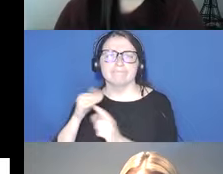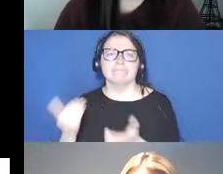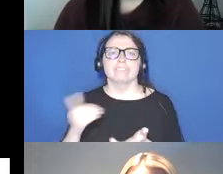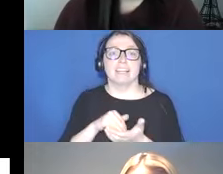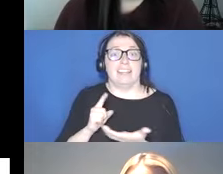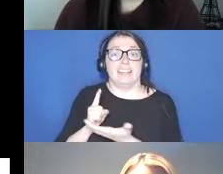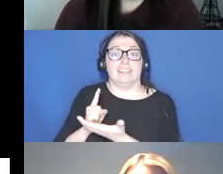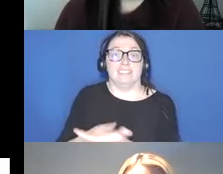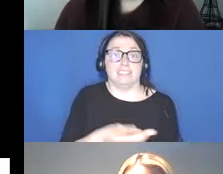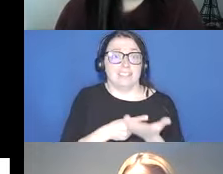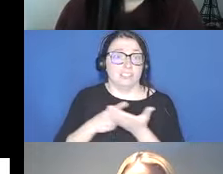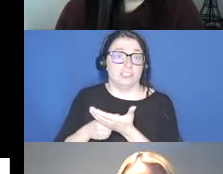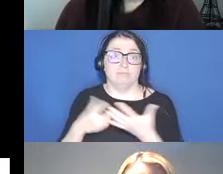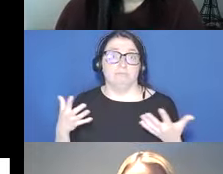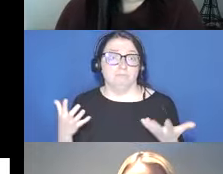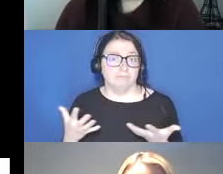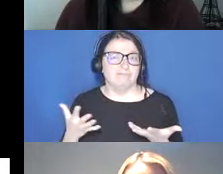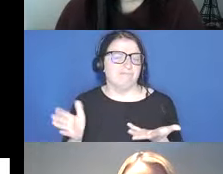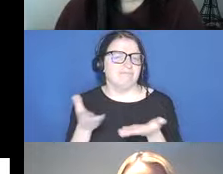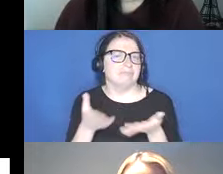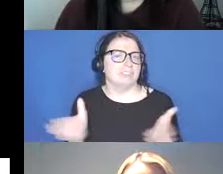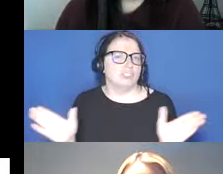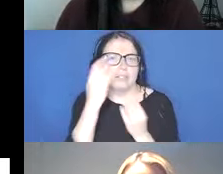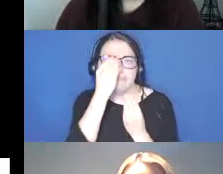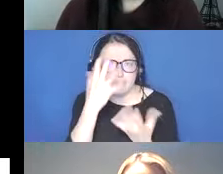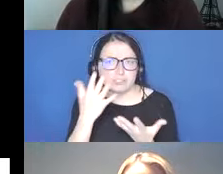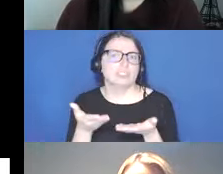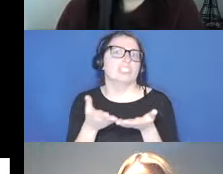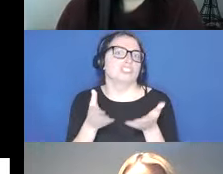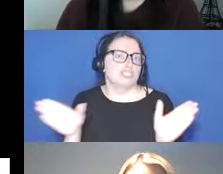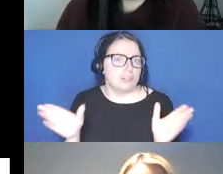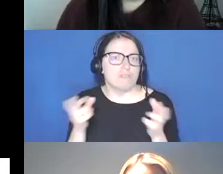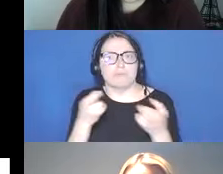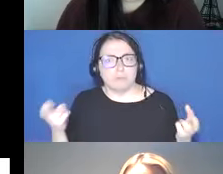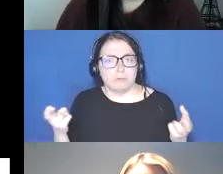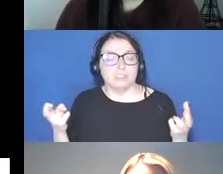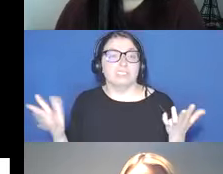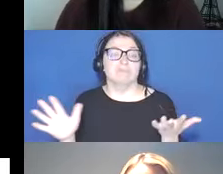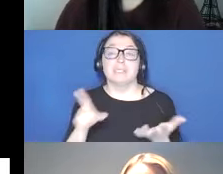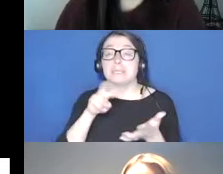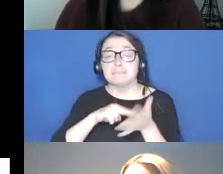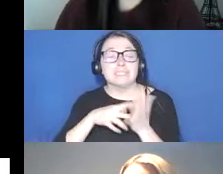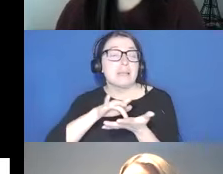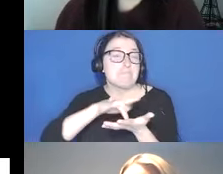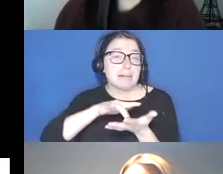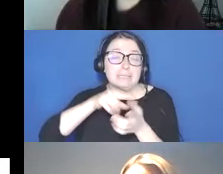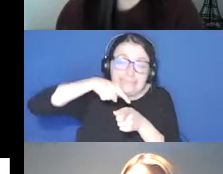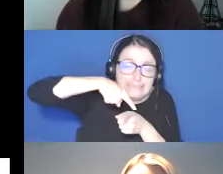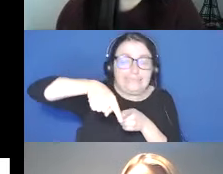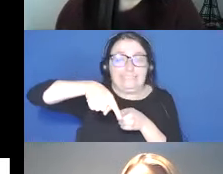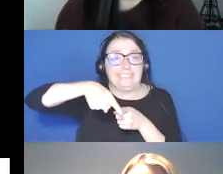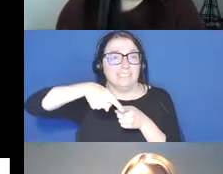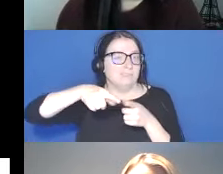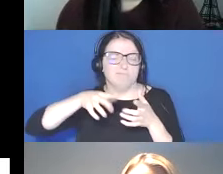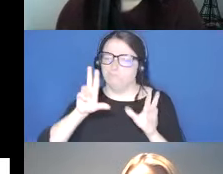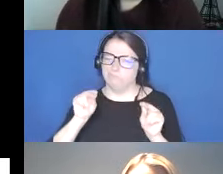is intended to share general tips and resources that doesn't constitute medical advice, and it's not specific to any one